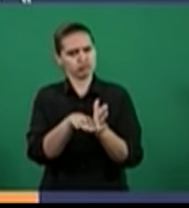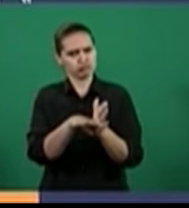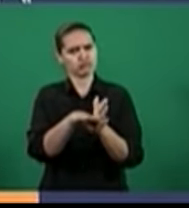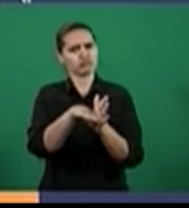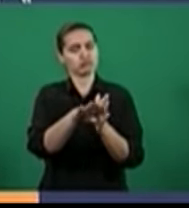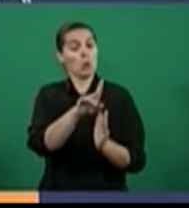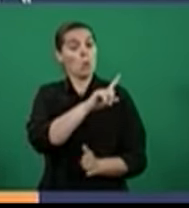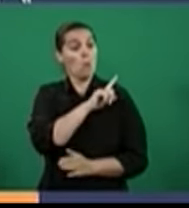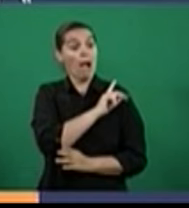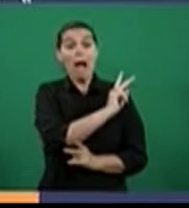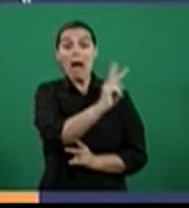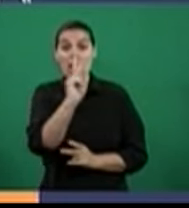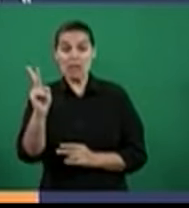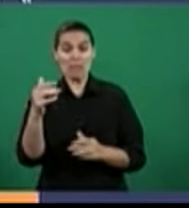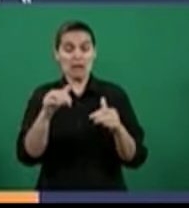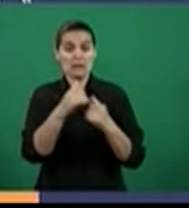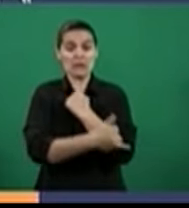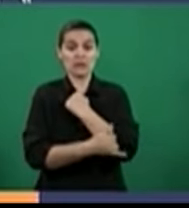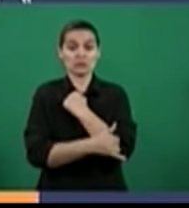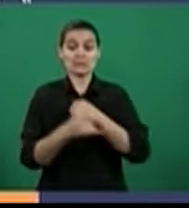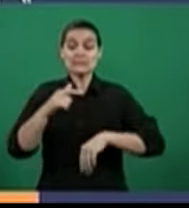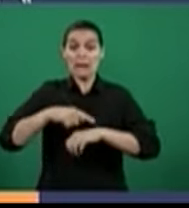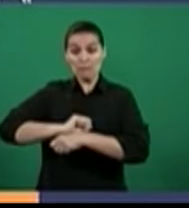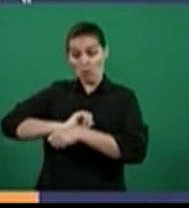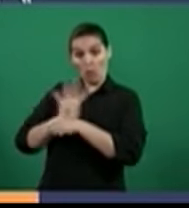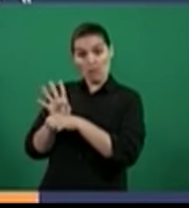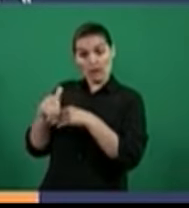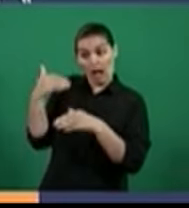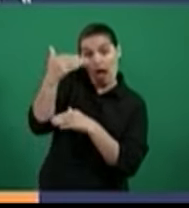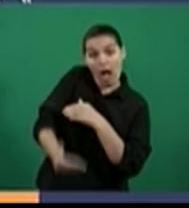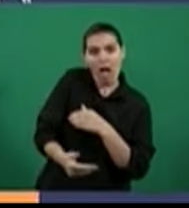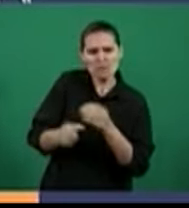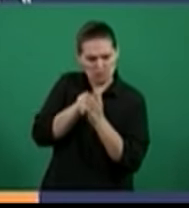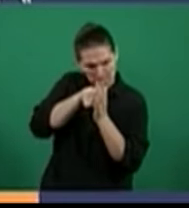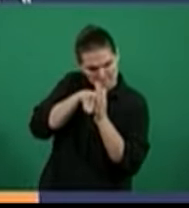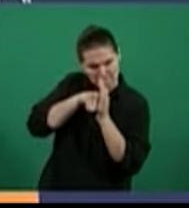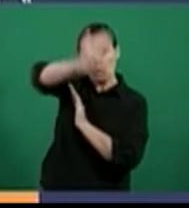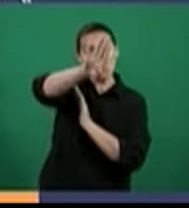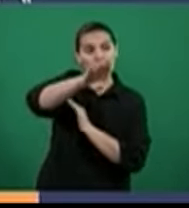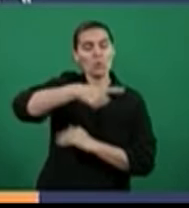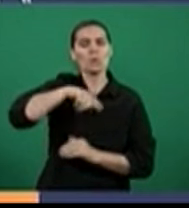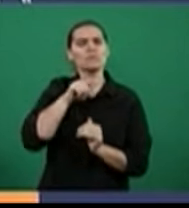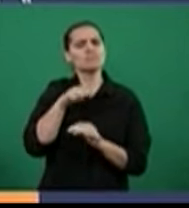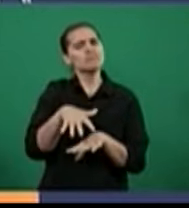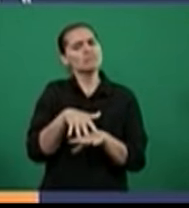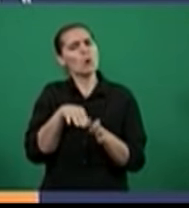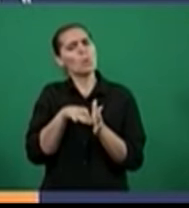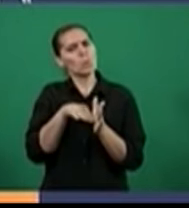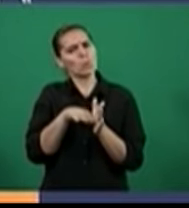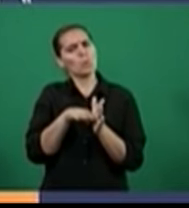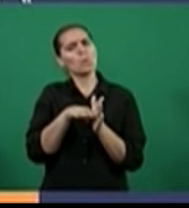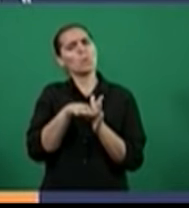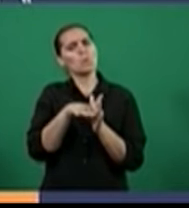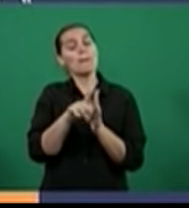countries, with a lower peak after COVID. However, the return